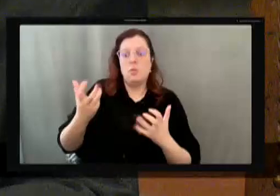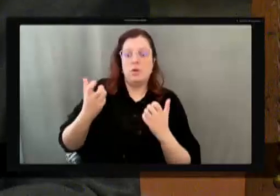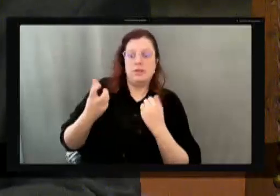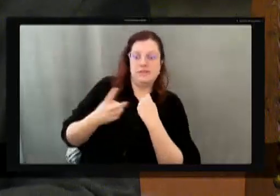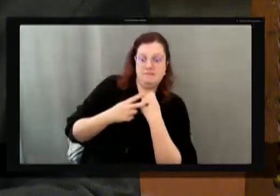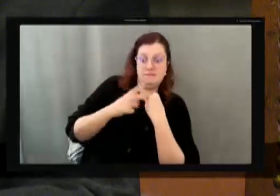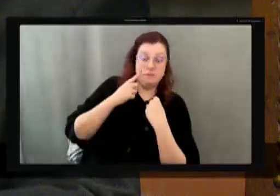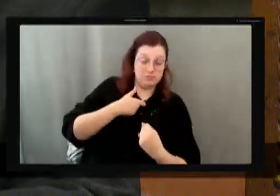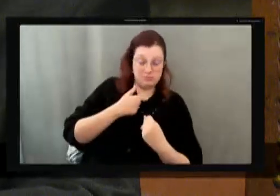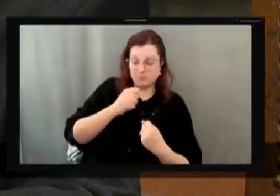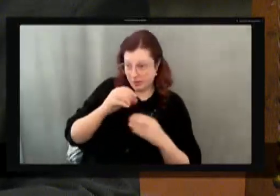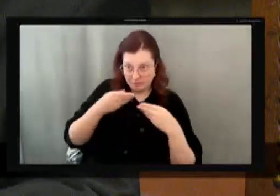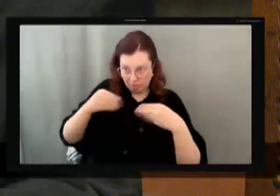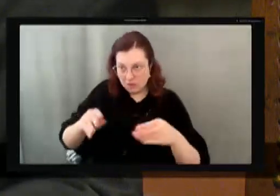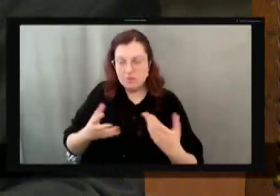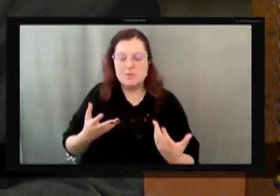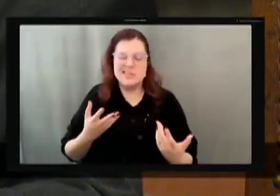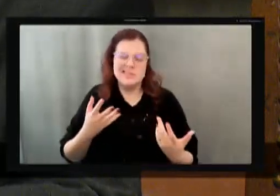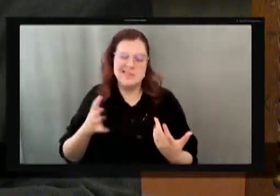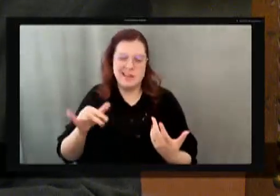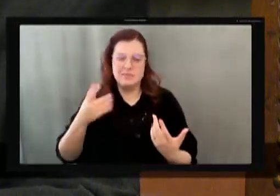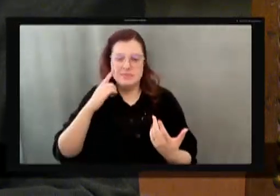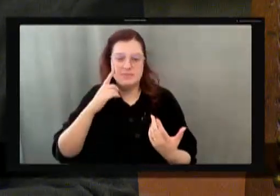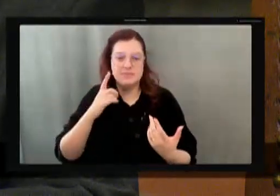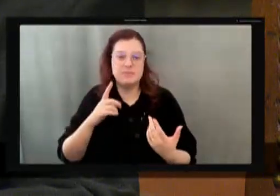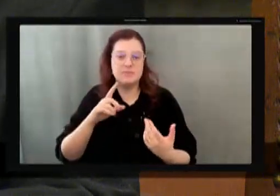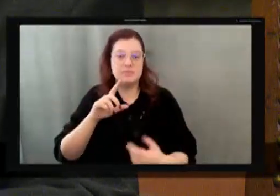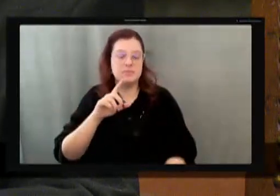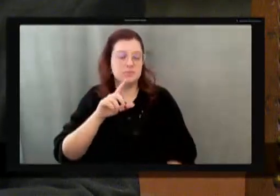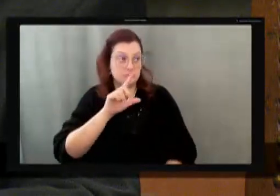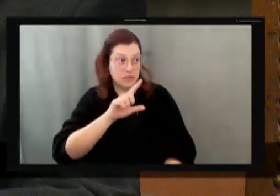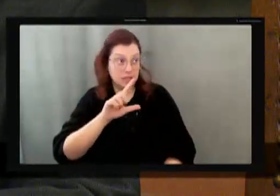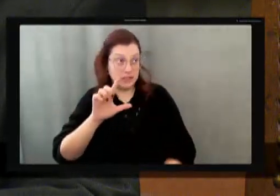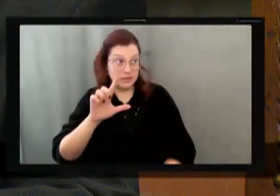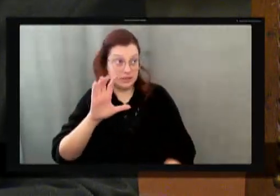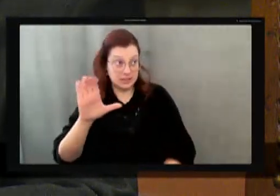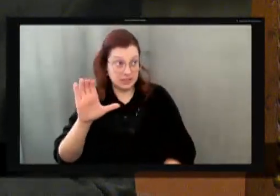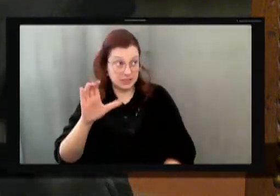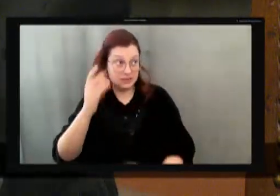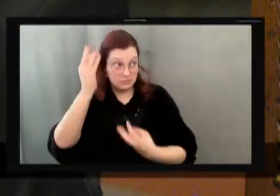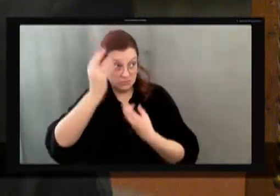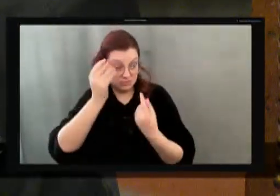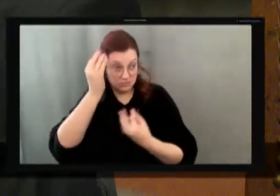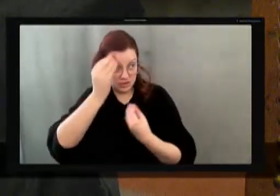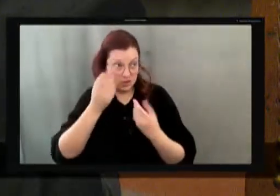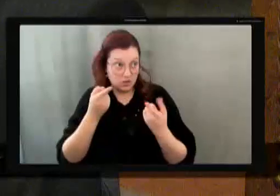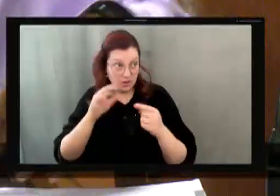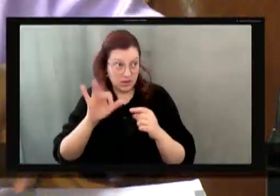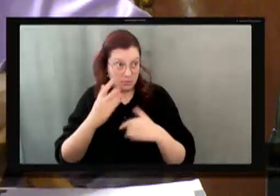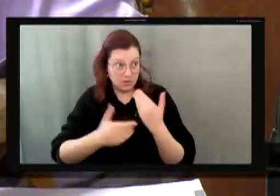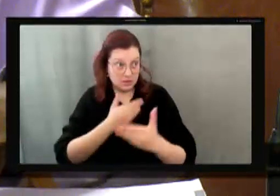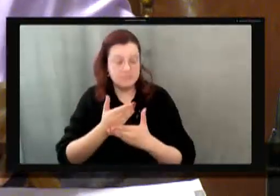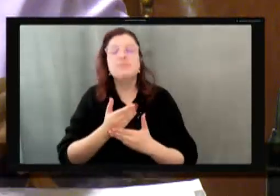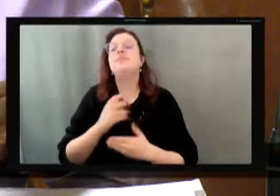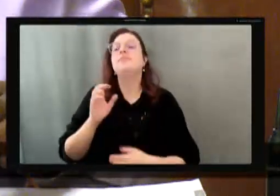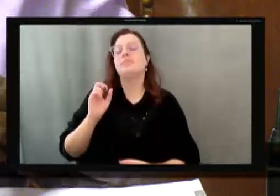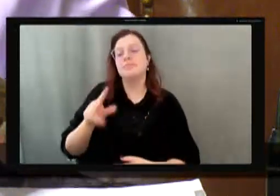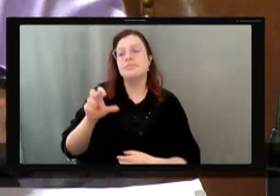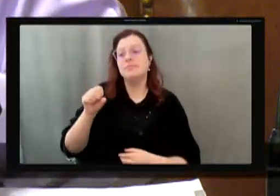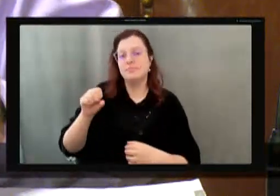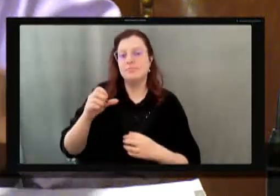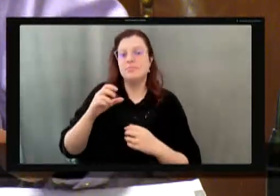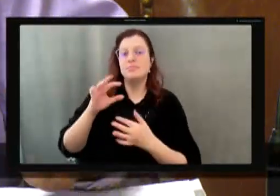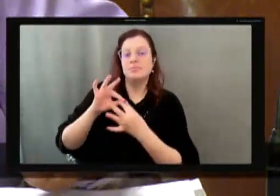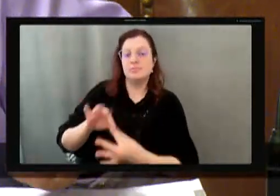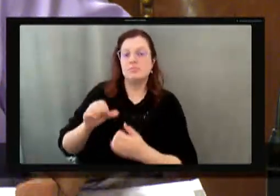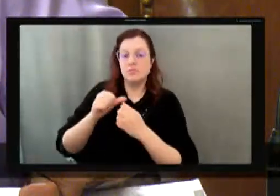Are things like, you know, like LLCs and other things taken into consideration during that process? Well, that's also part of the application process. So you